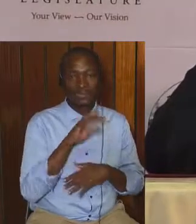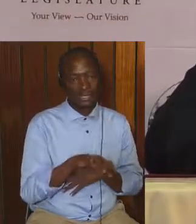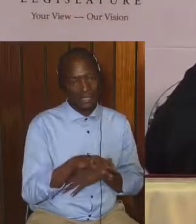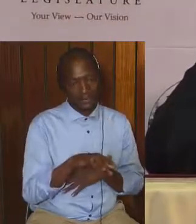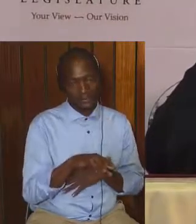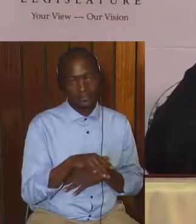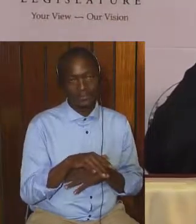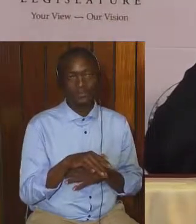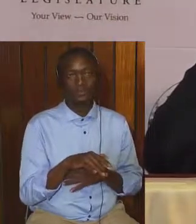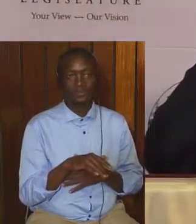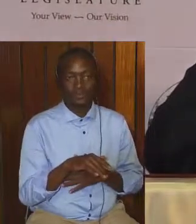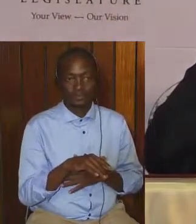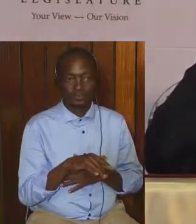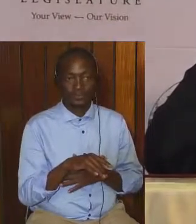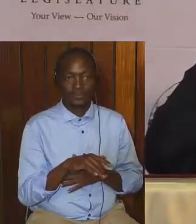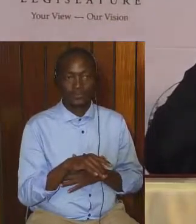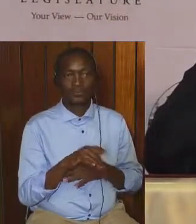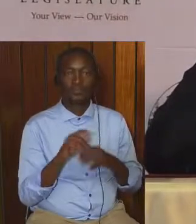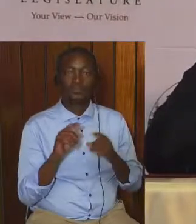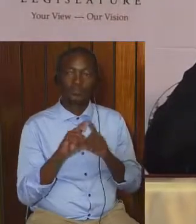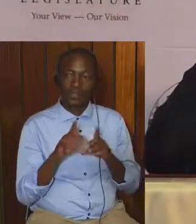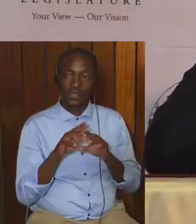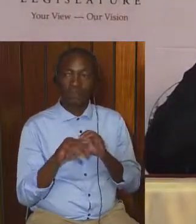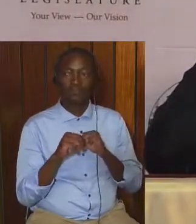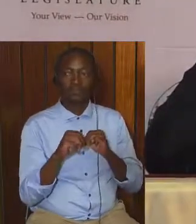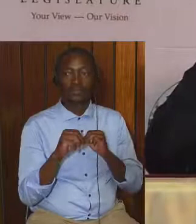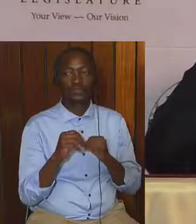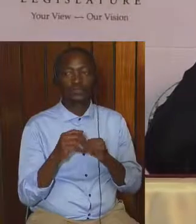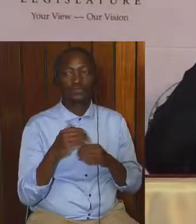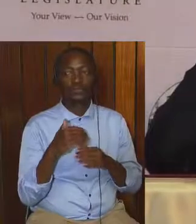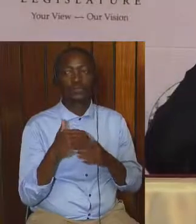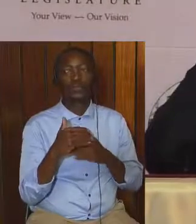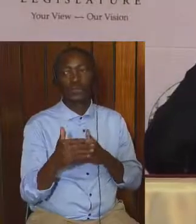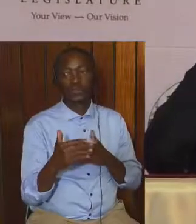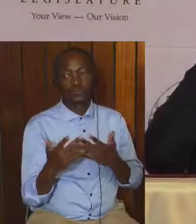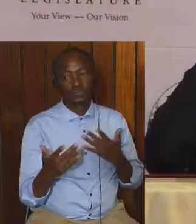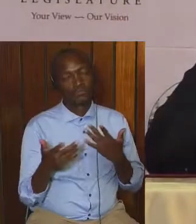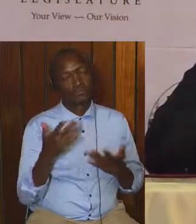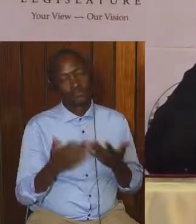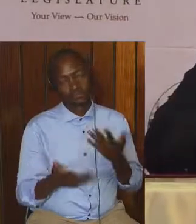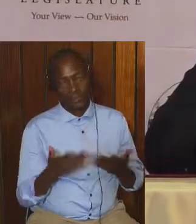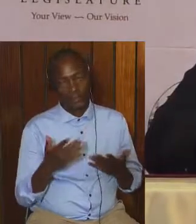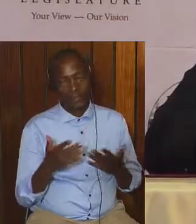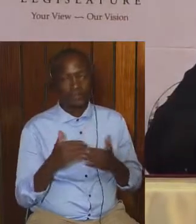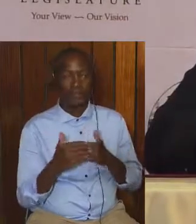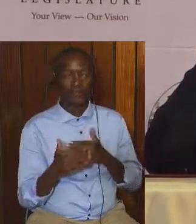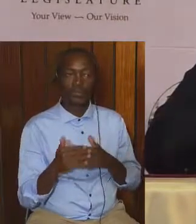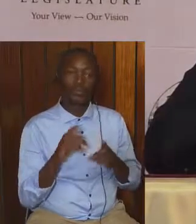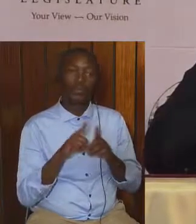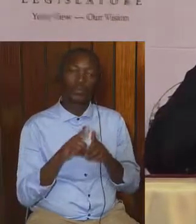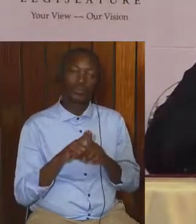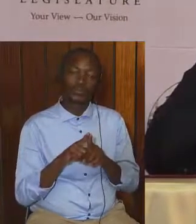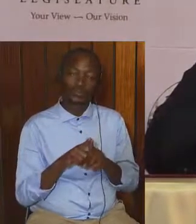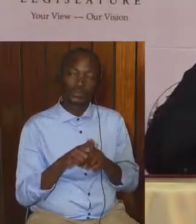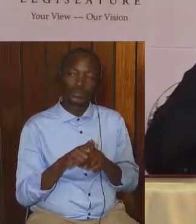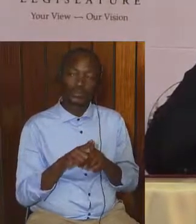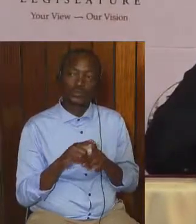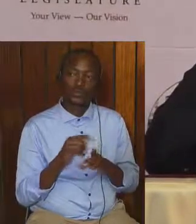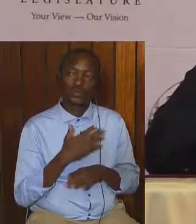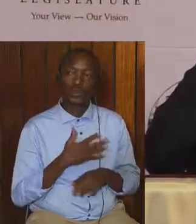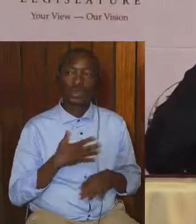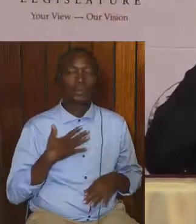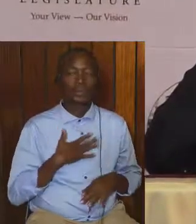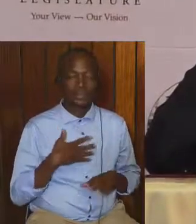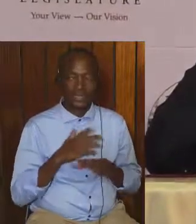one. However, in moving forward, or maybe before moving forward, also we appreciate